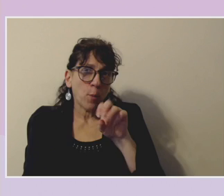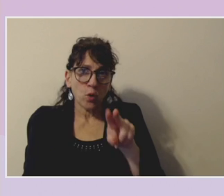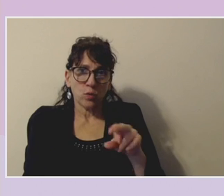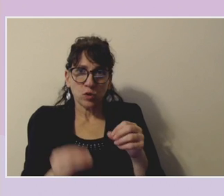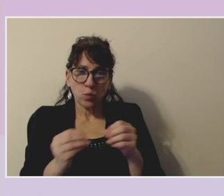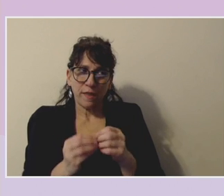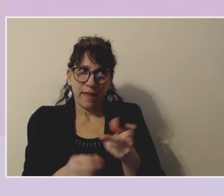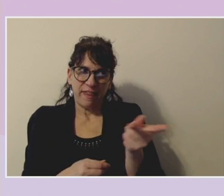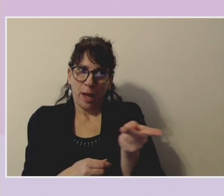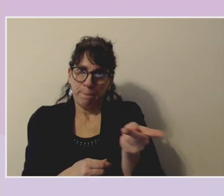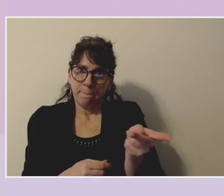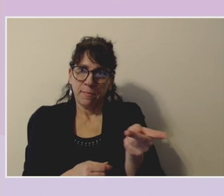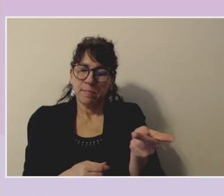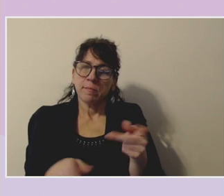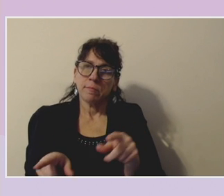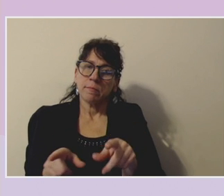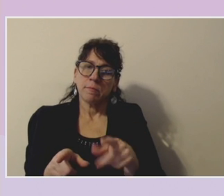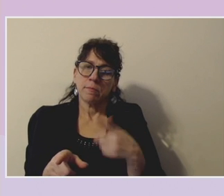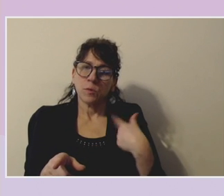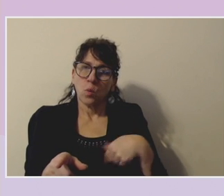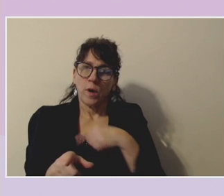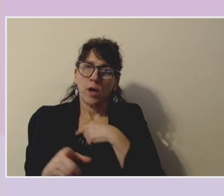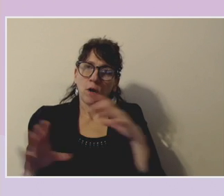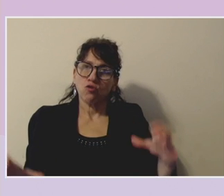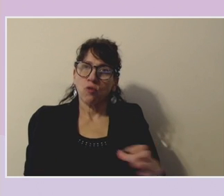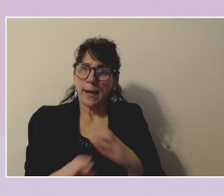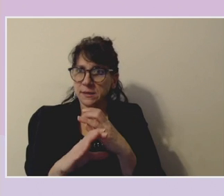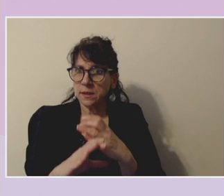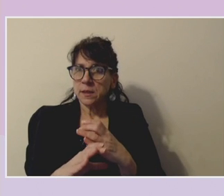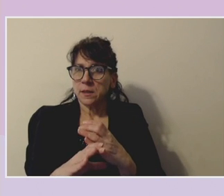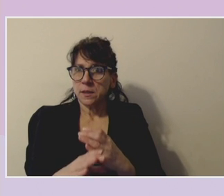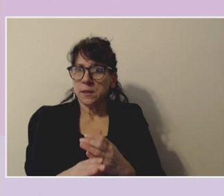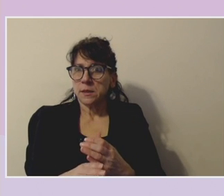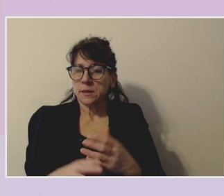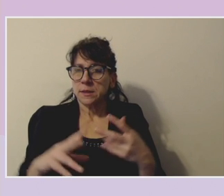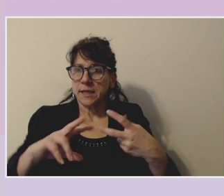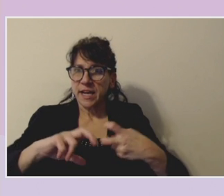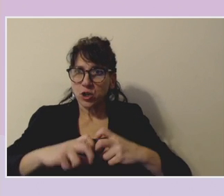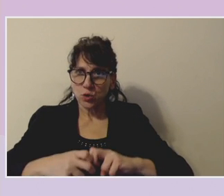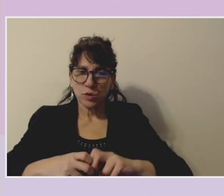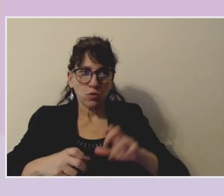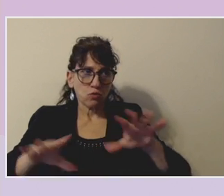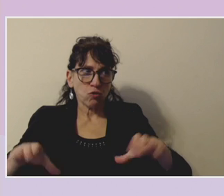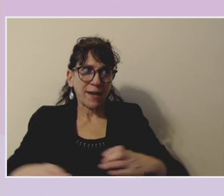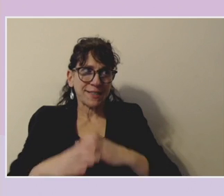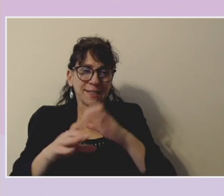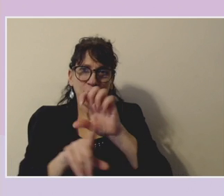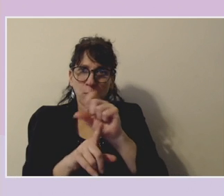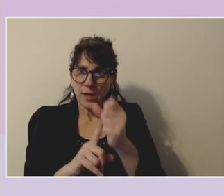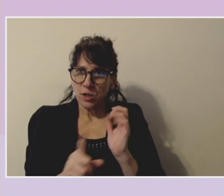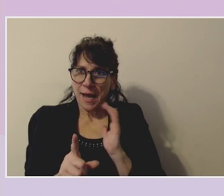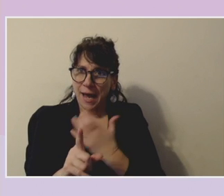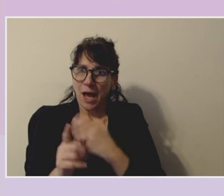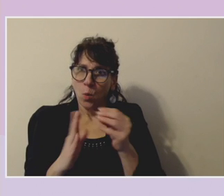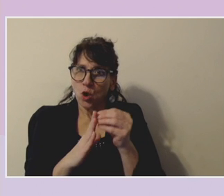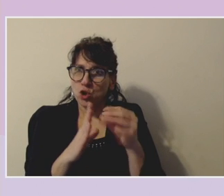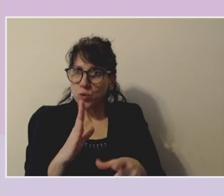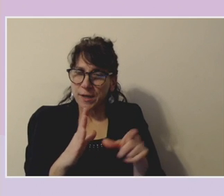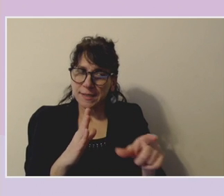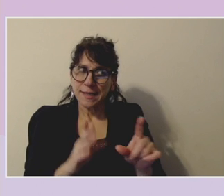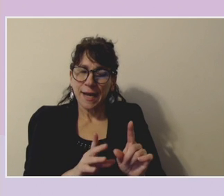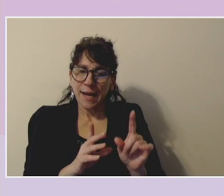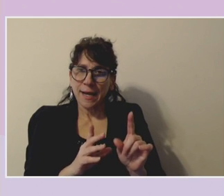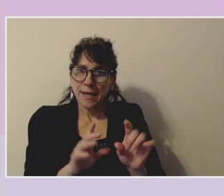and that so when we're in a crisis, issue or a situation, our students can go to